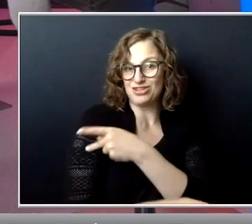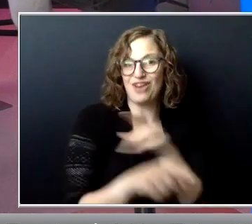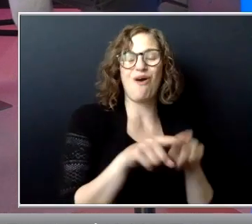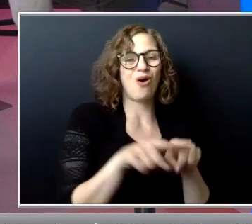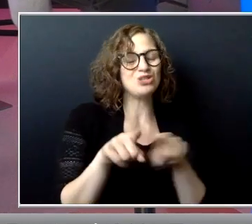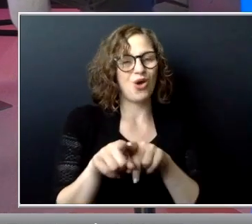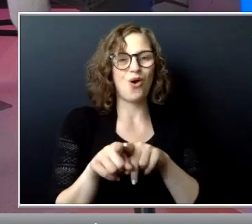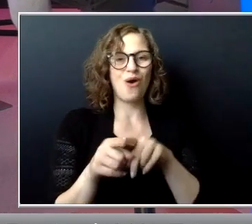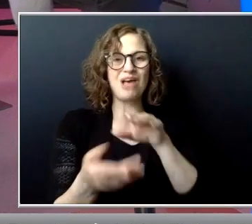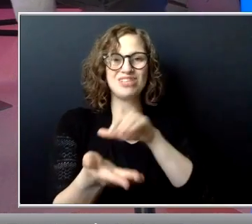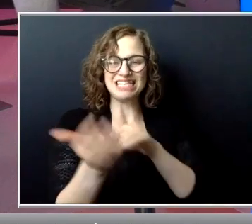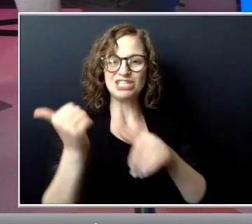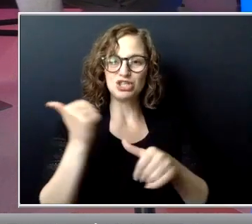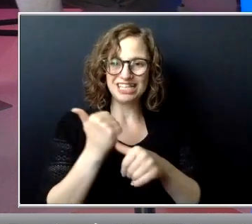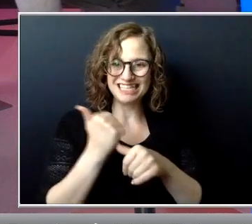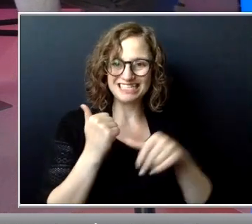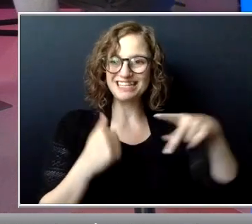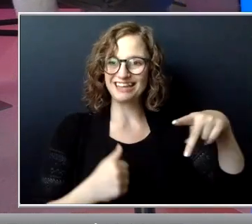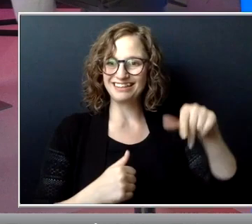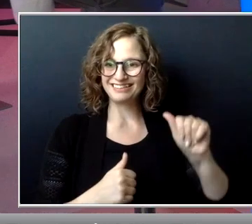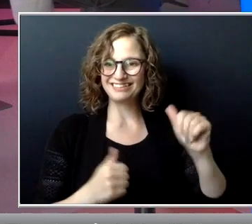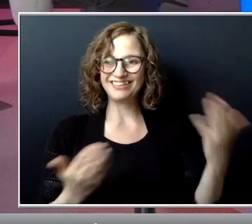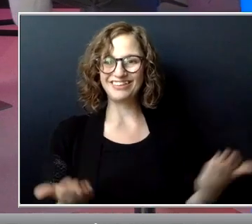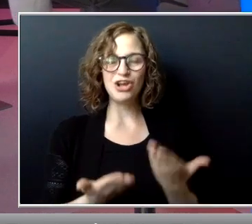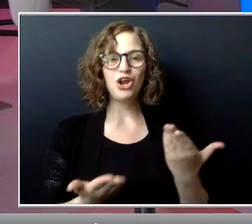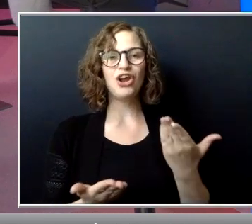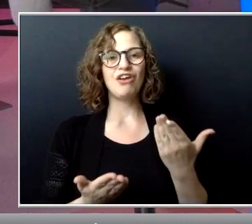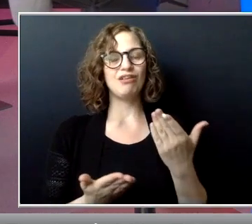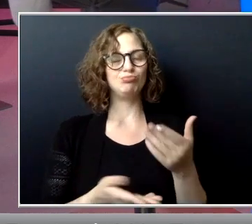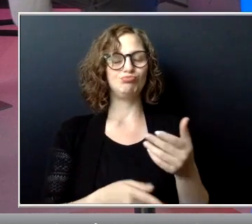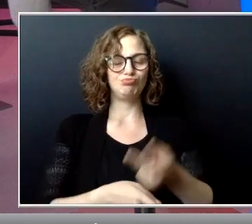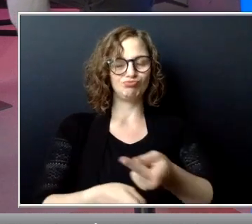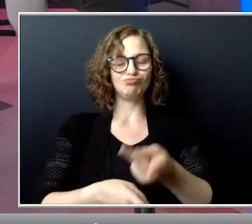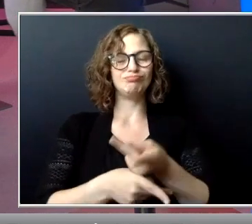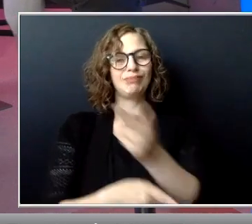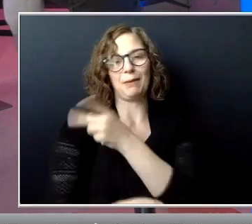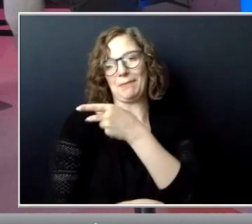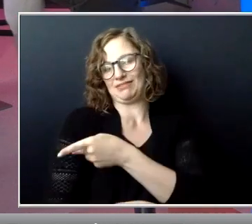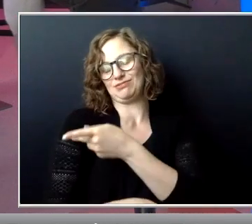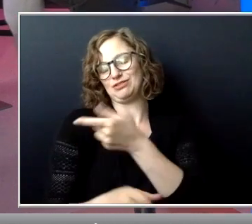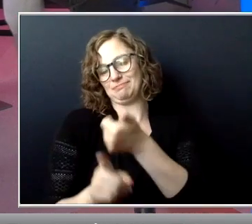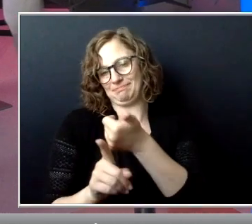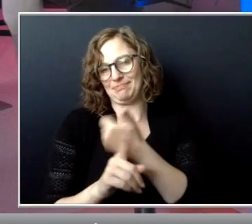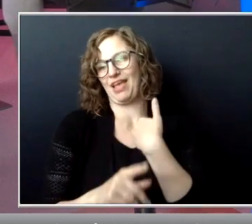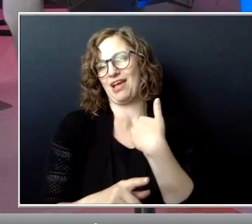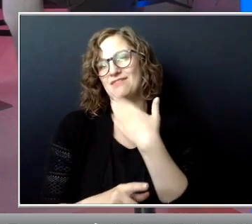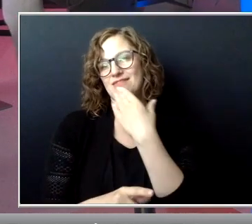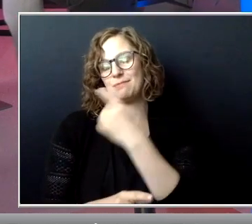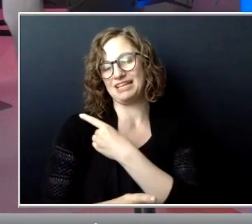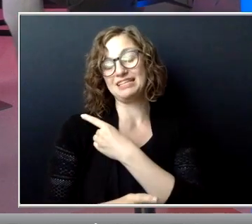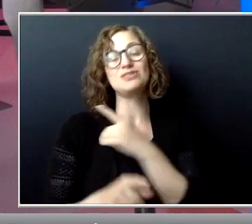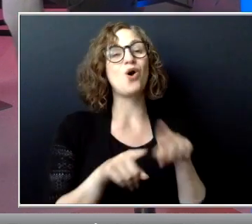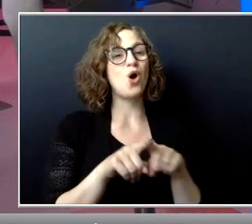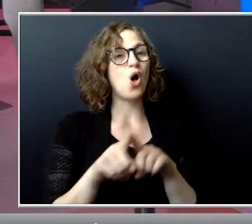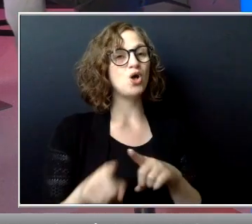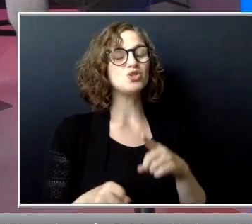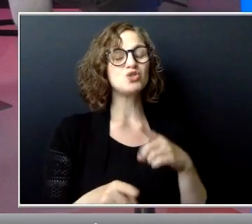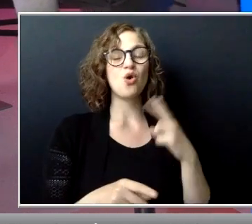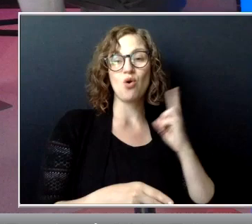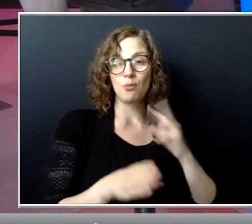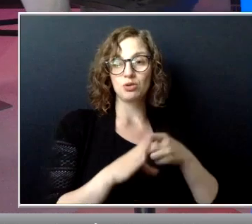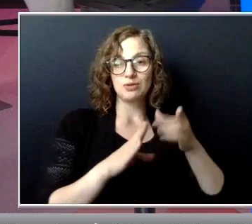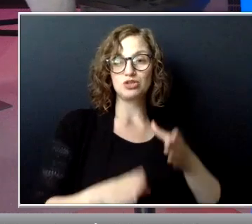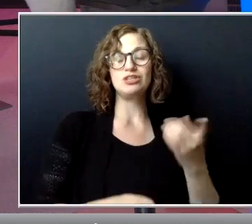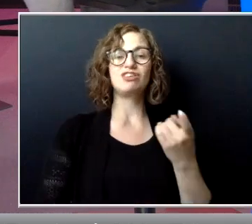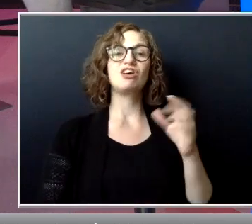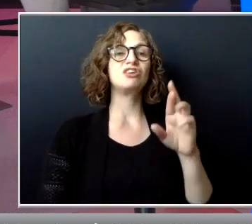here at the health system caring for people who have diabetes. We also have endocrinologist Dr. Dan Tilden. Thank you for being